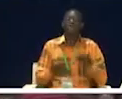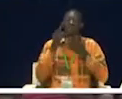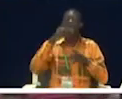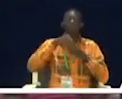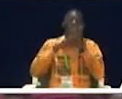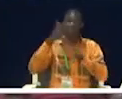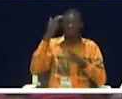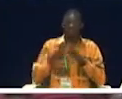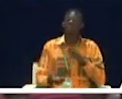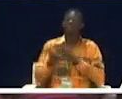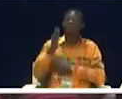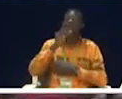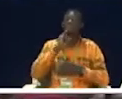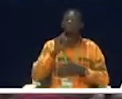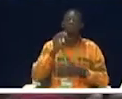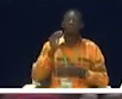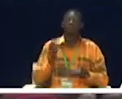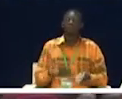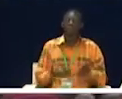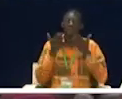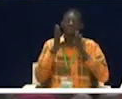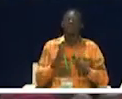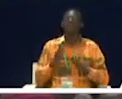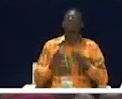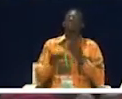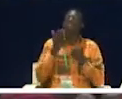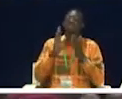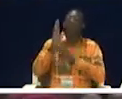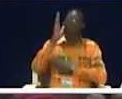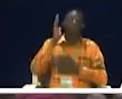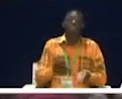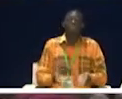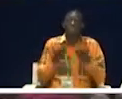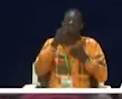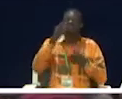today. I say, may God lift up somebody today.